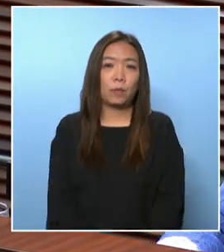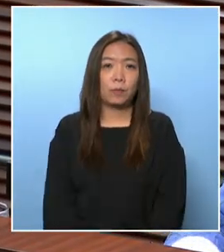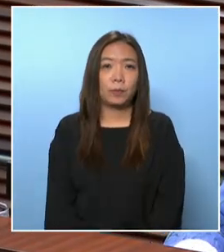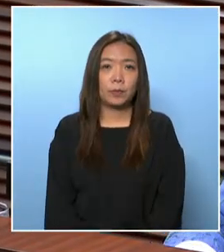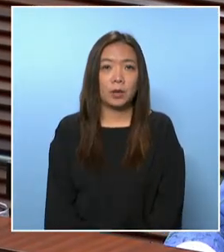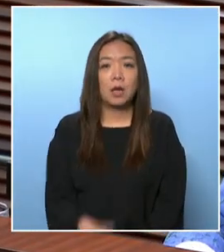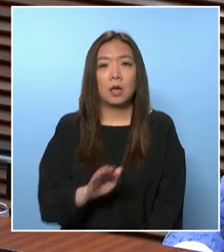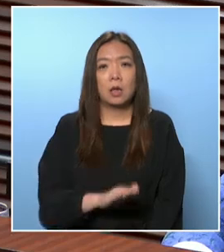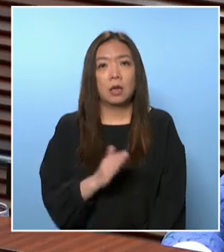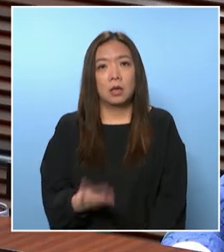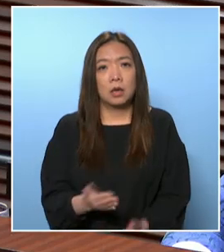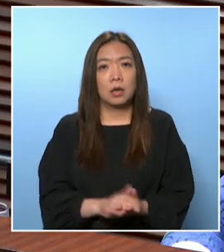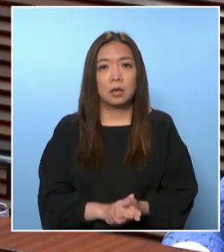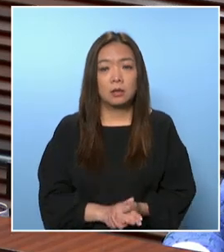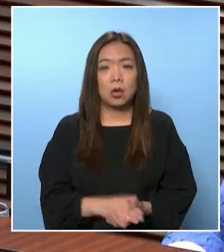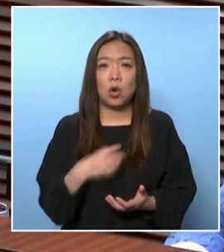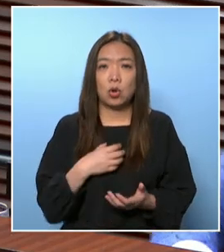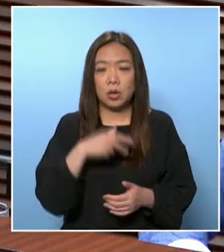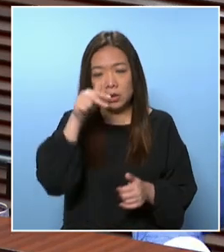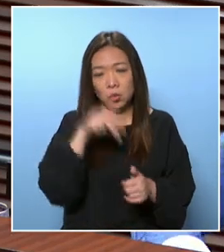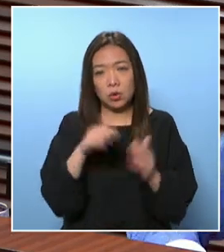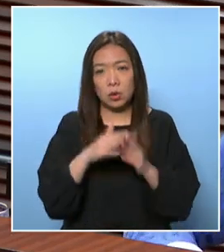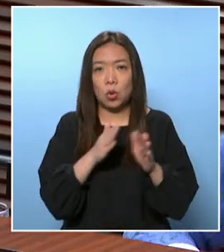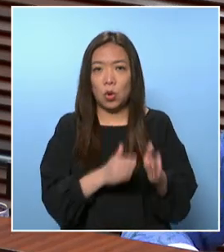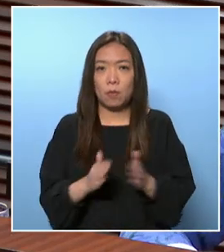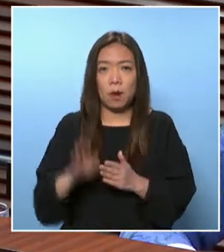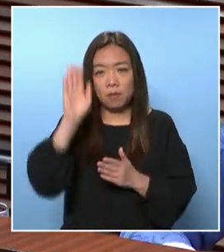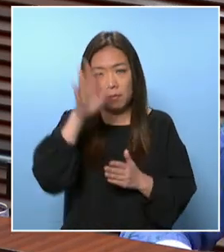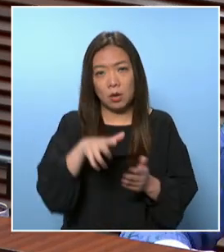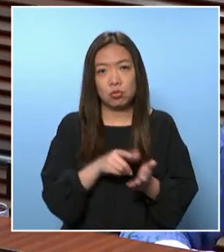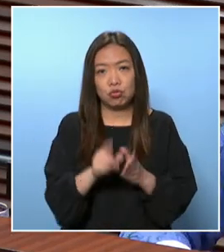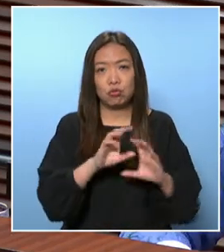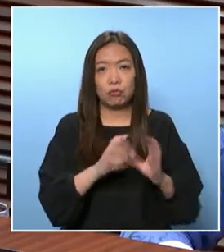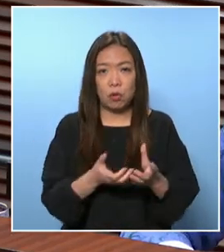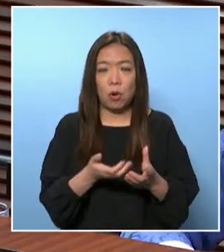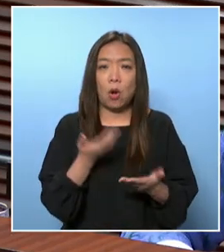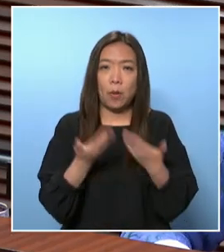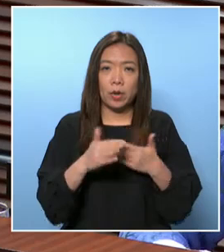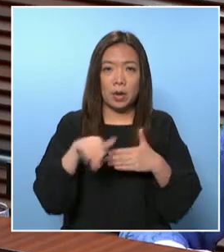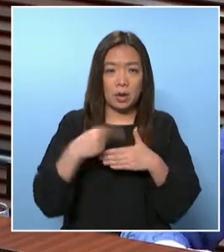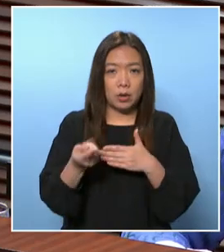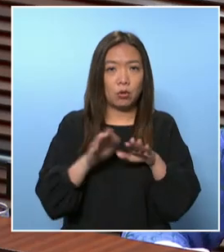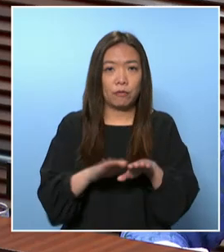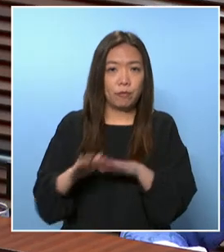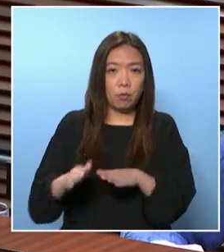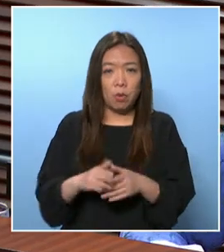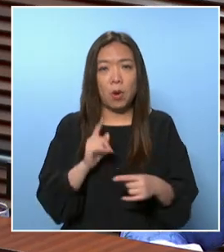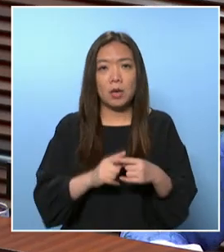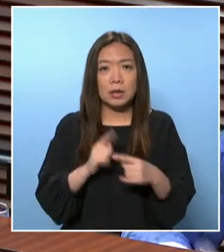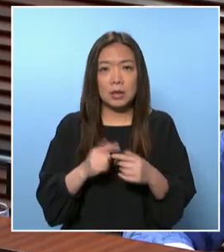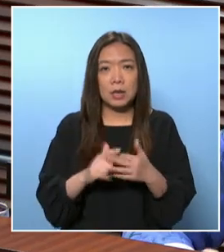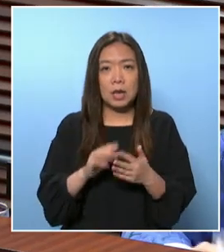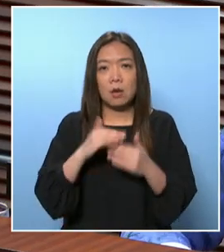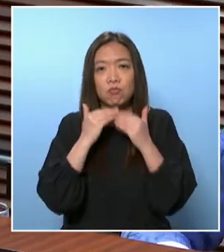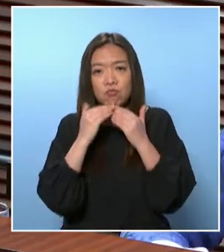services for the outpatient services. When they are making arrangement for the